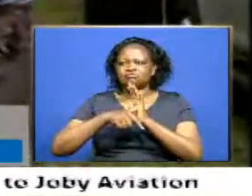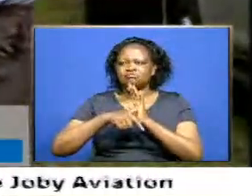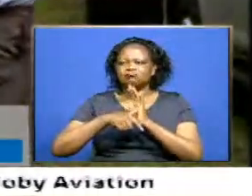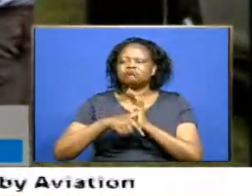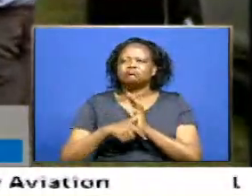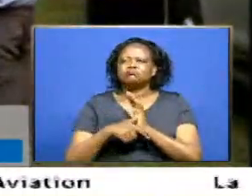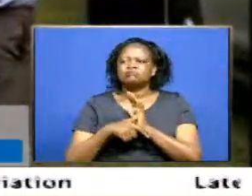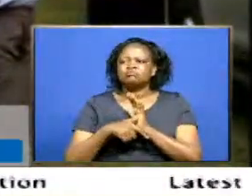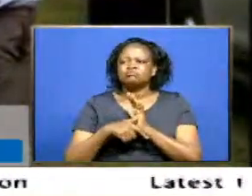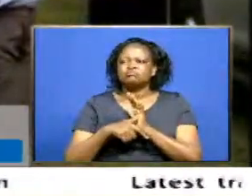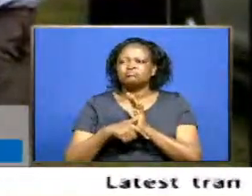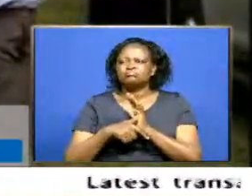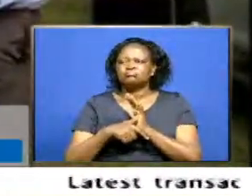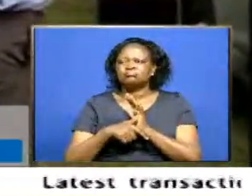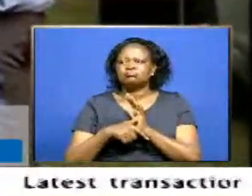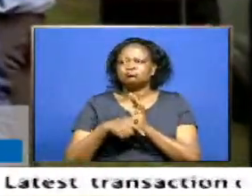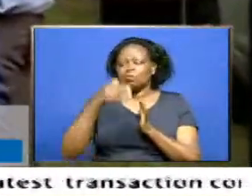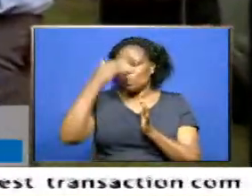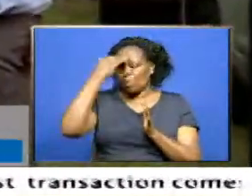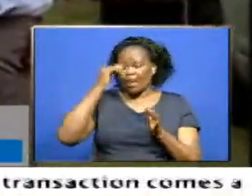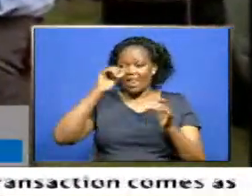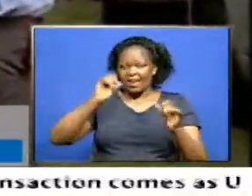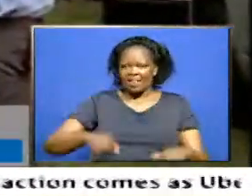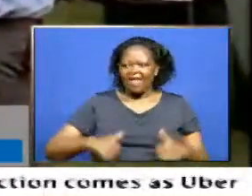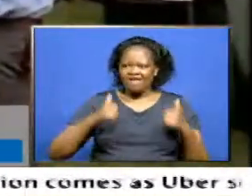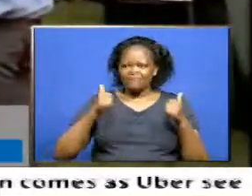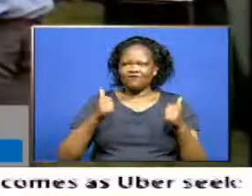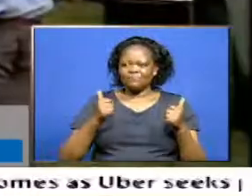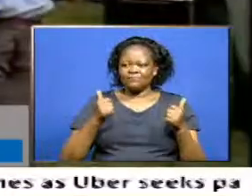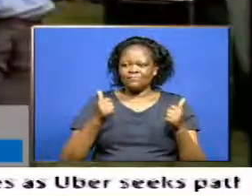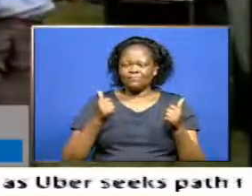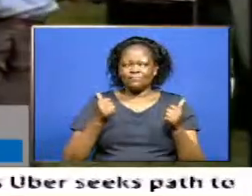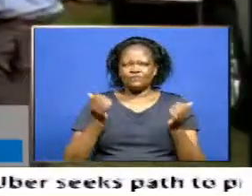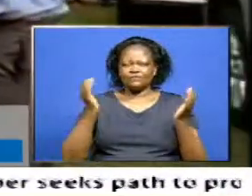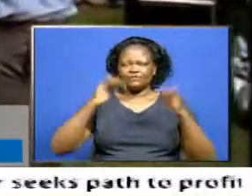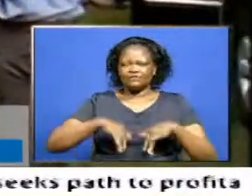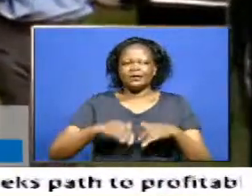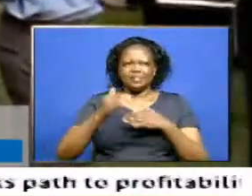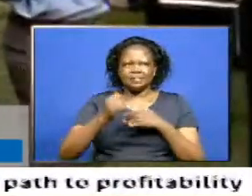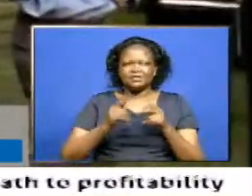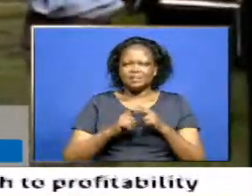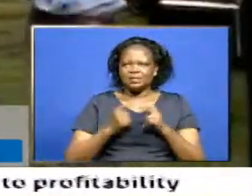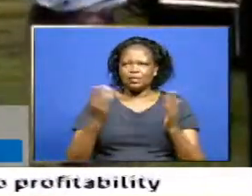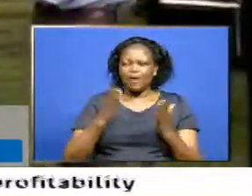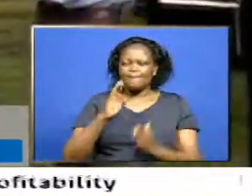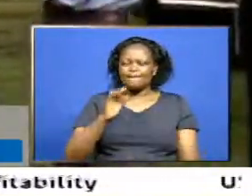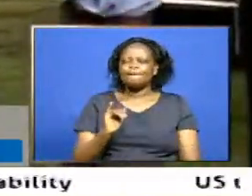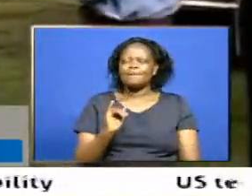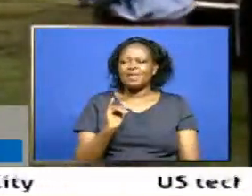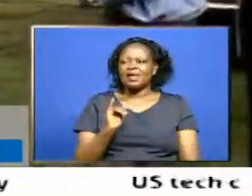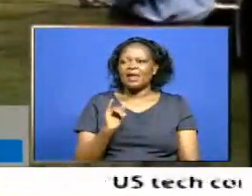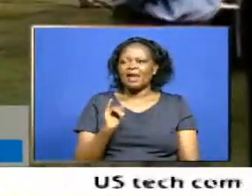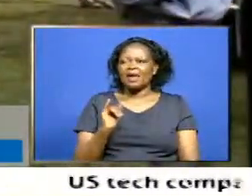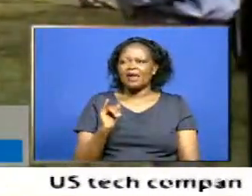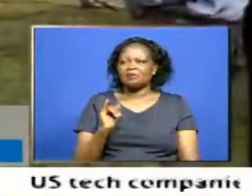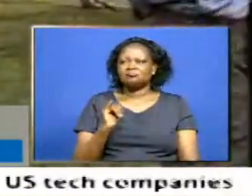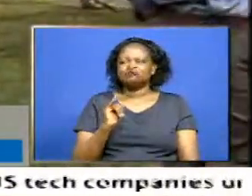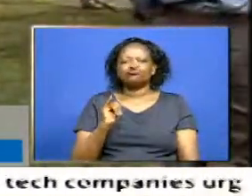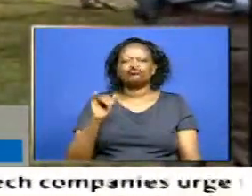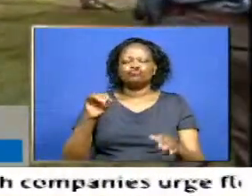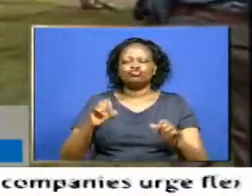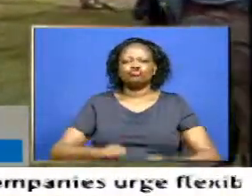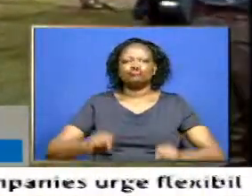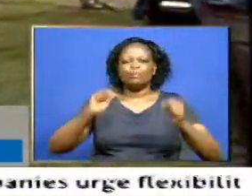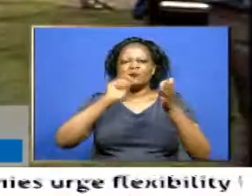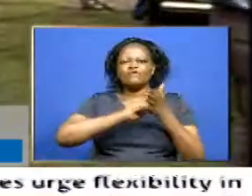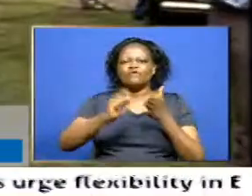Kimani, as here now the live event is about to start in a few minutes, where the BBI co-chairman secretariat will be